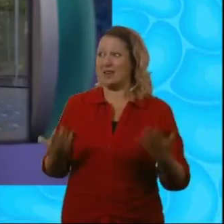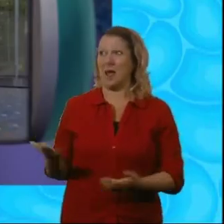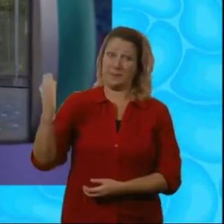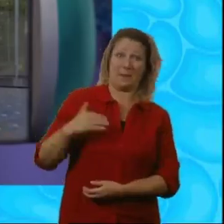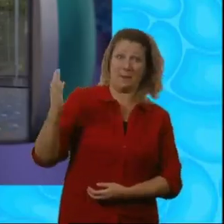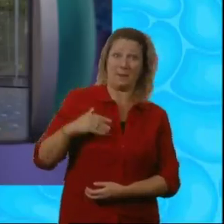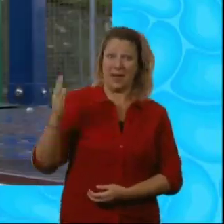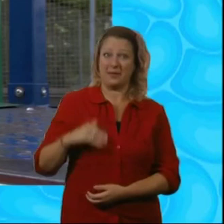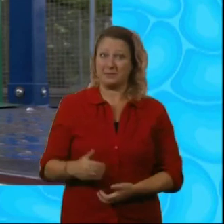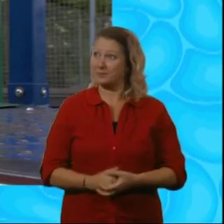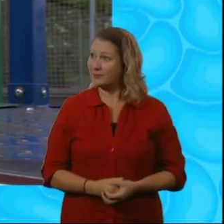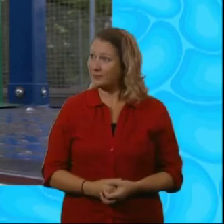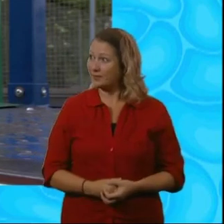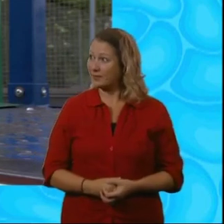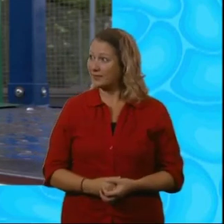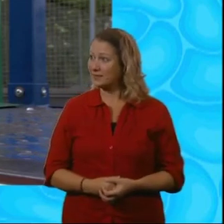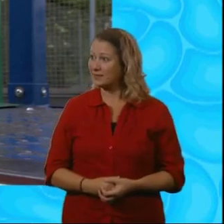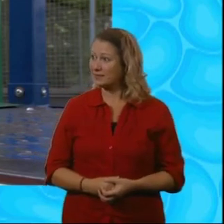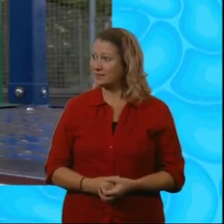Now, Six.